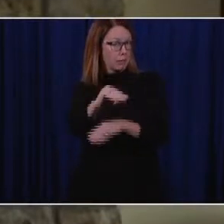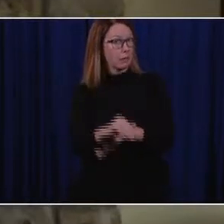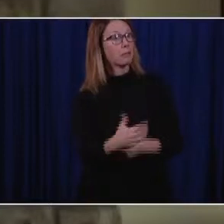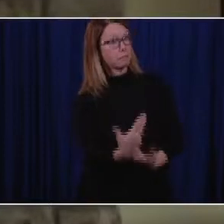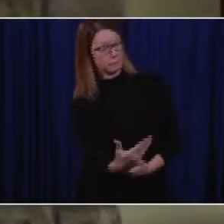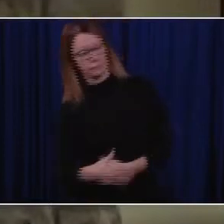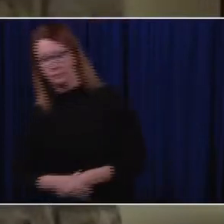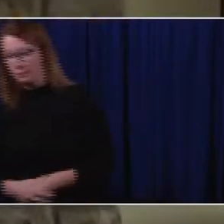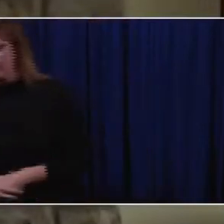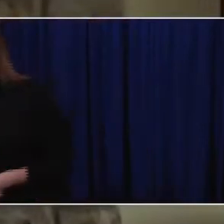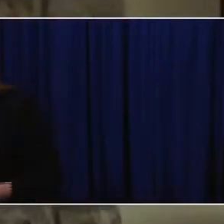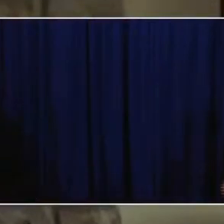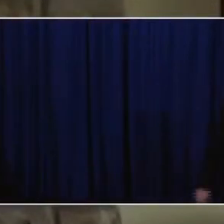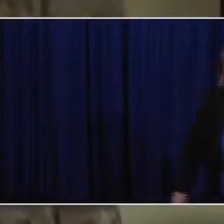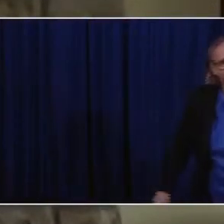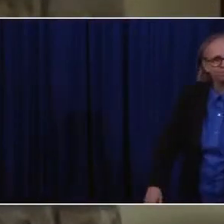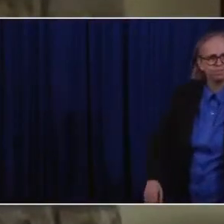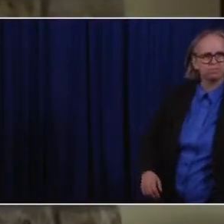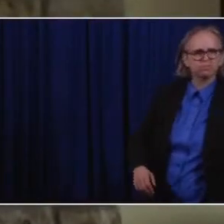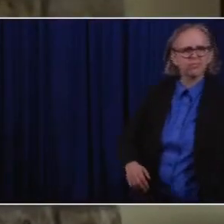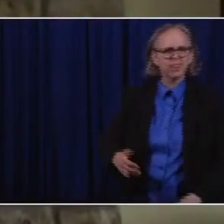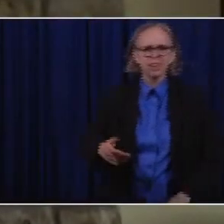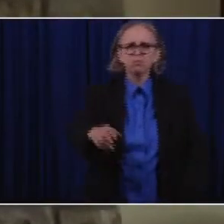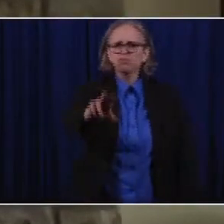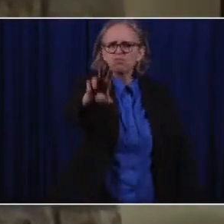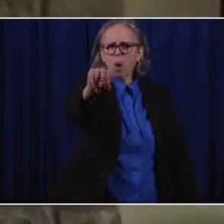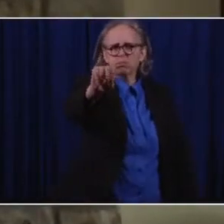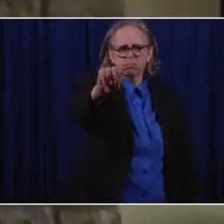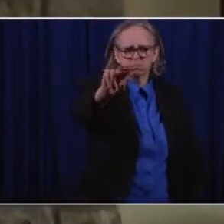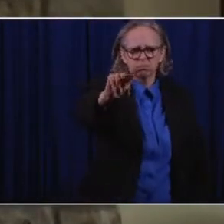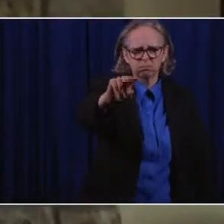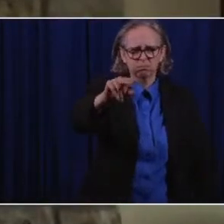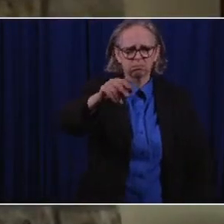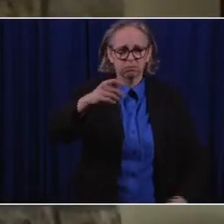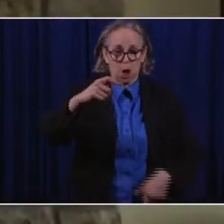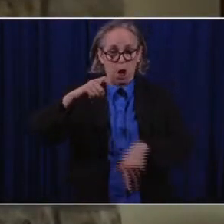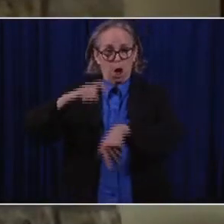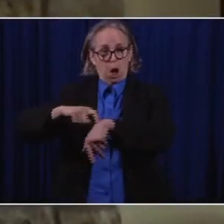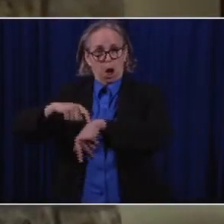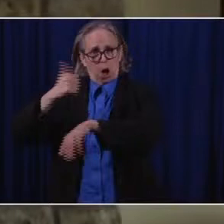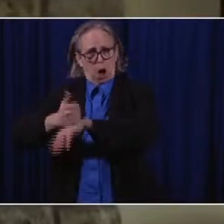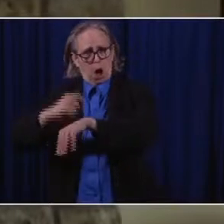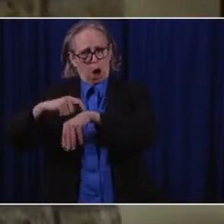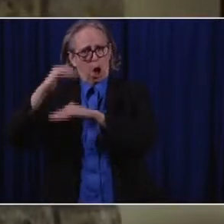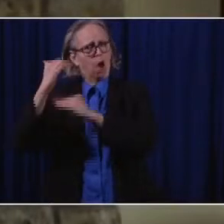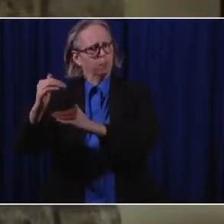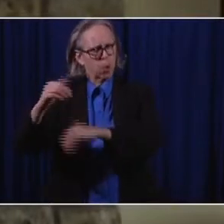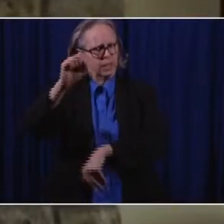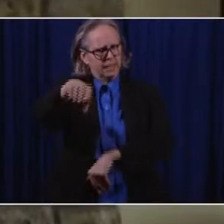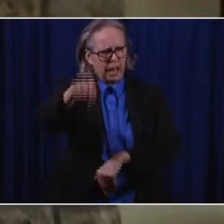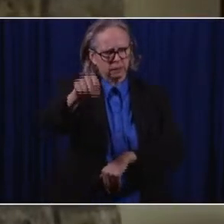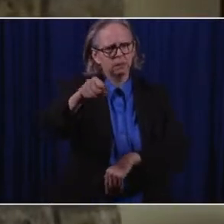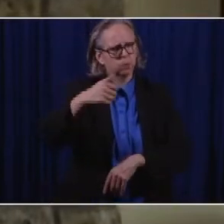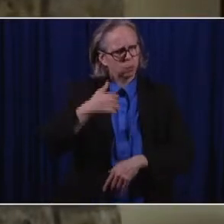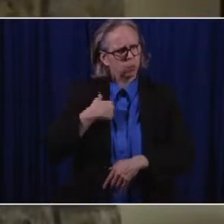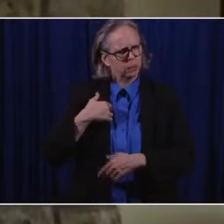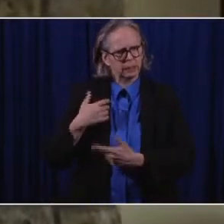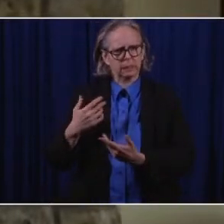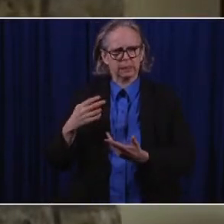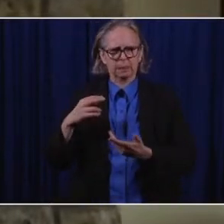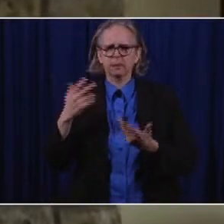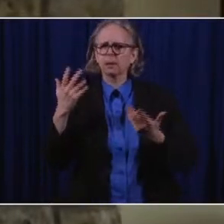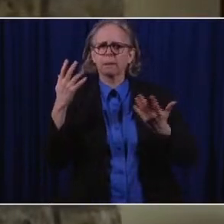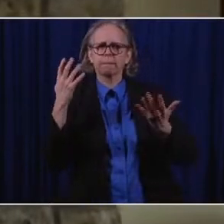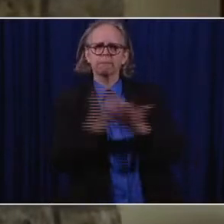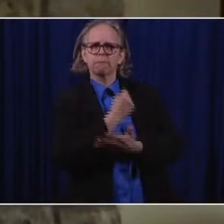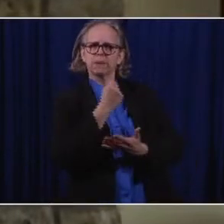Well, we've not done that. We have put a curfew on, as you know, which basically means that these bars close